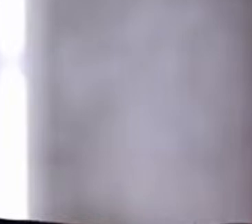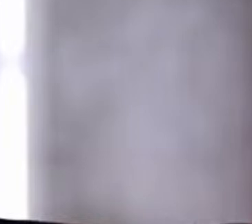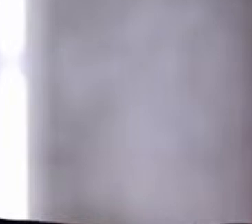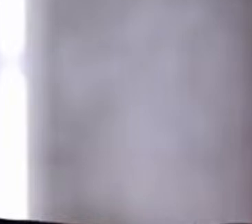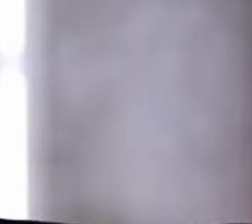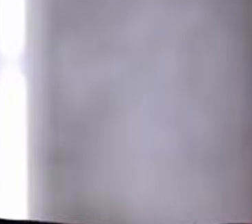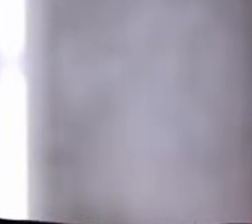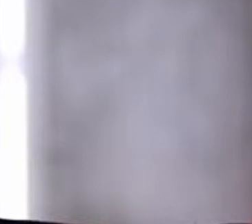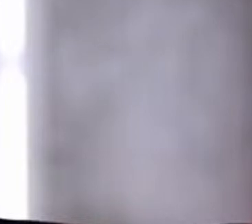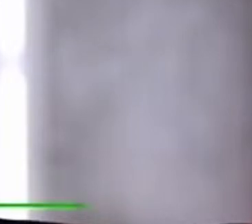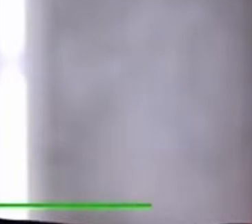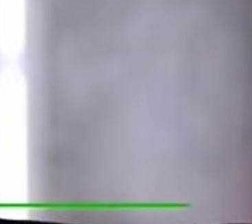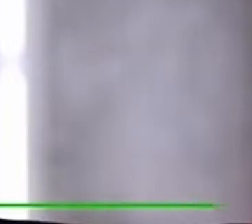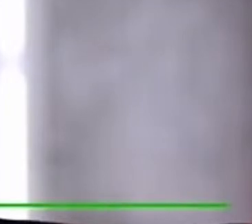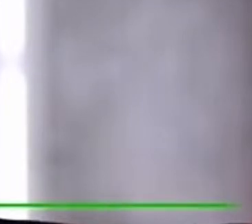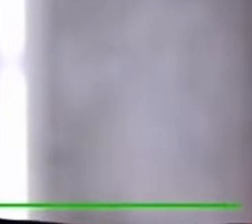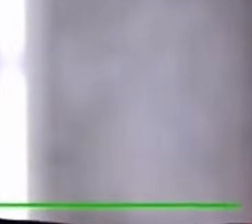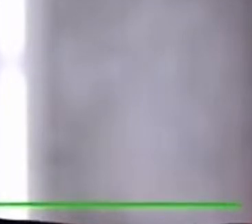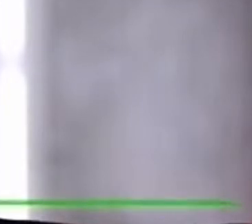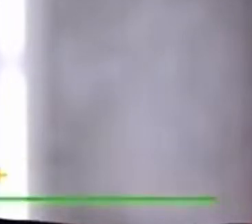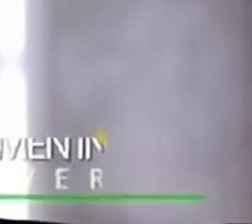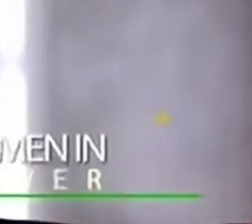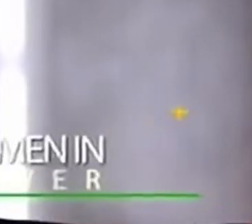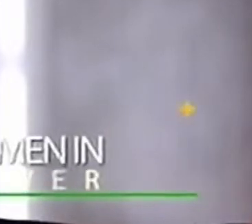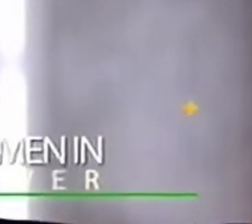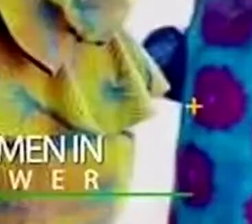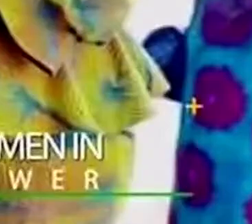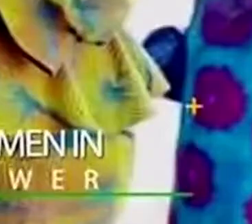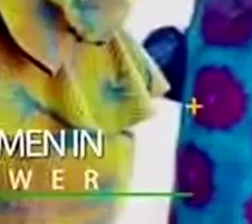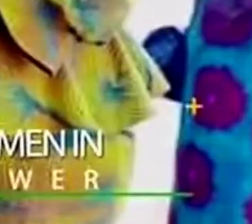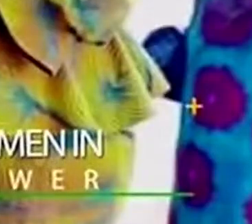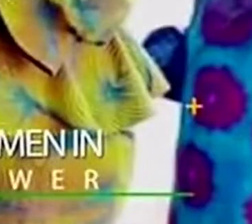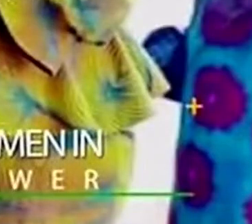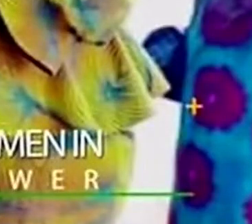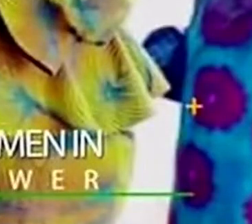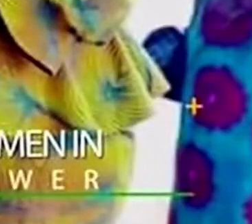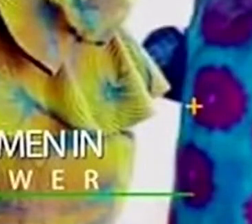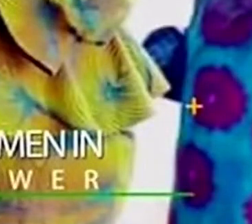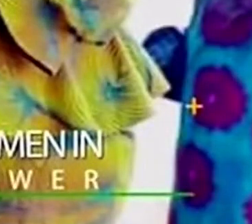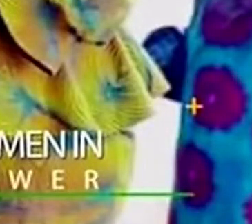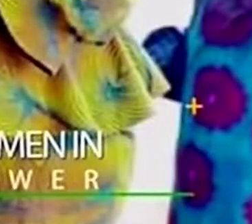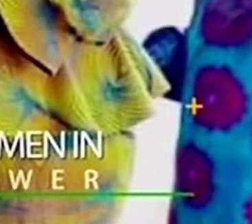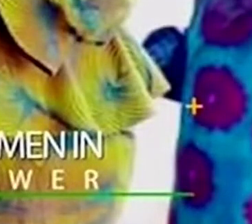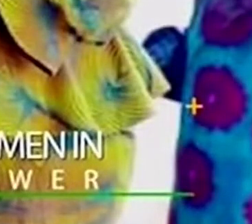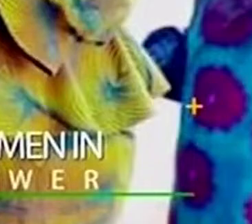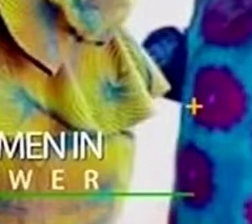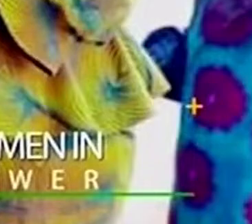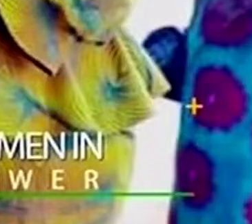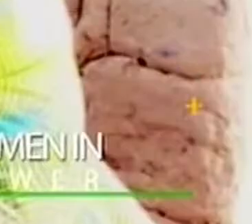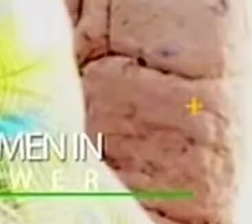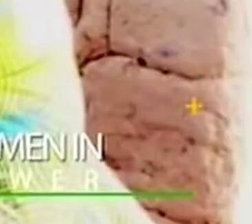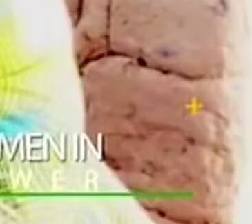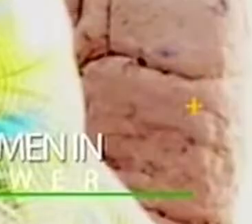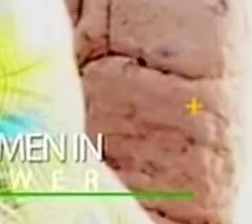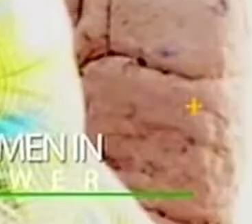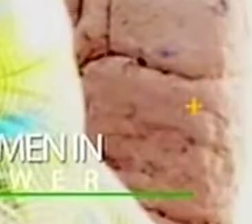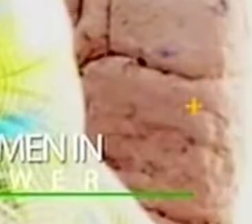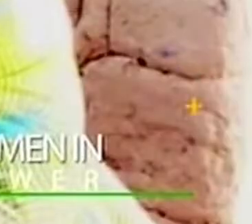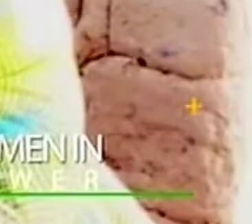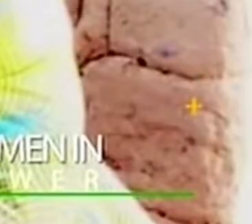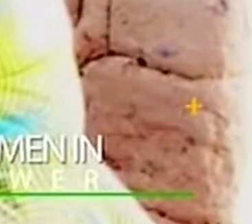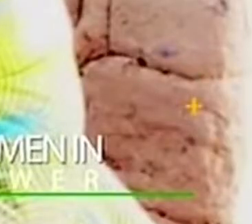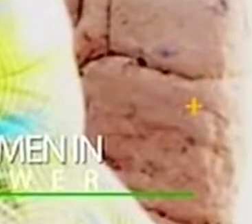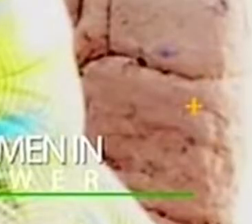pull me back. It's not easy, but of course I can say again there are good people again who are supporting. Of course, when you're I'm here in